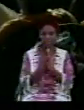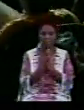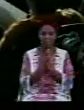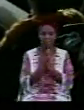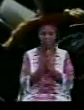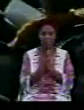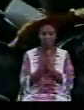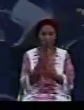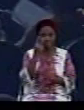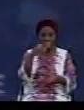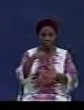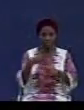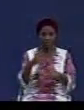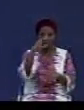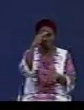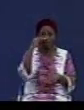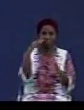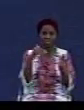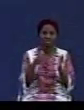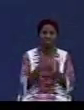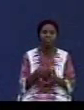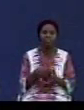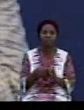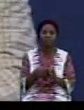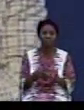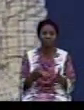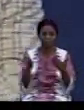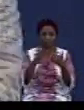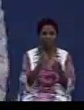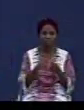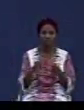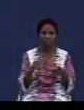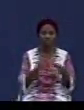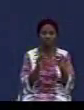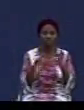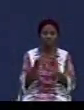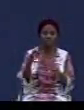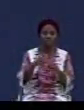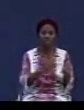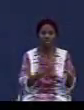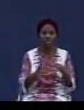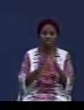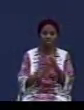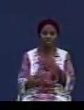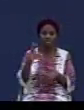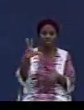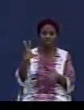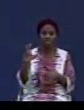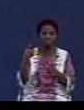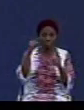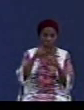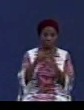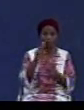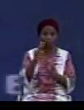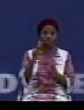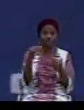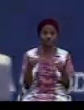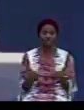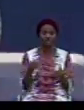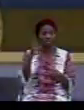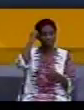man again. We're coming back to the story in Acts chapter 3, point number 2 now. Is perfect